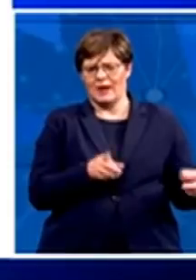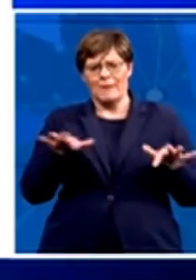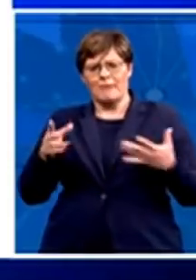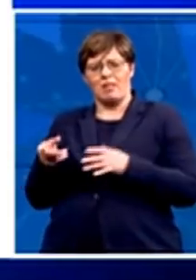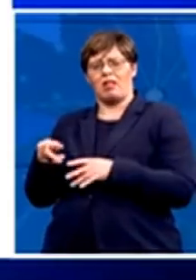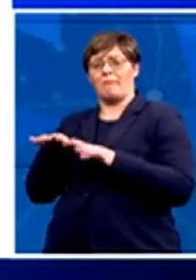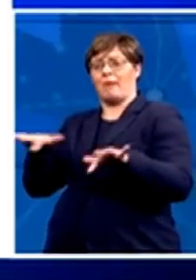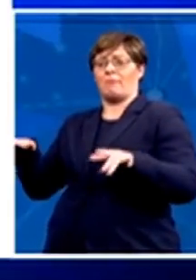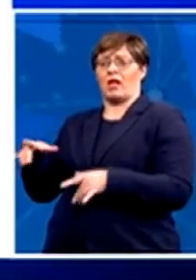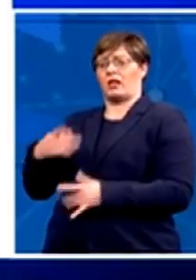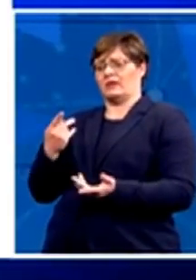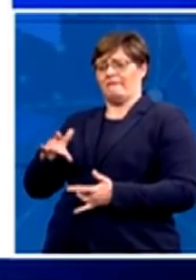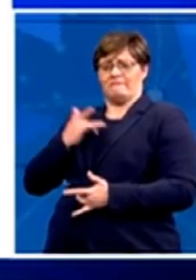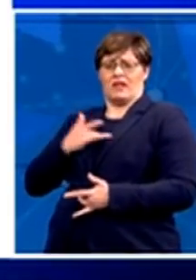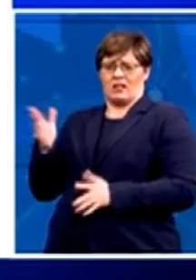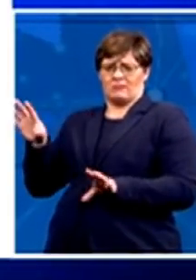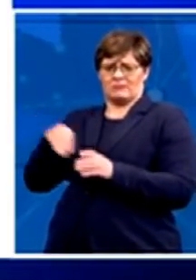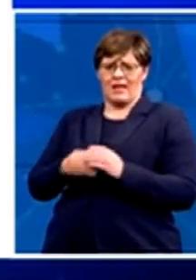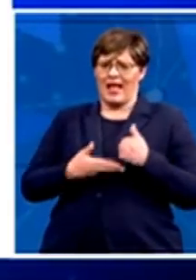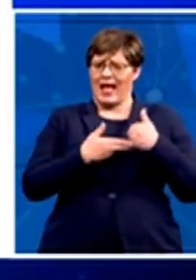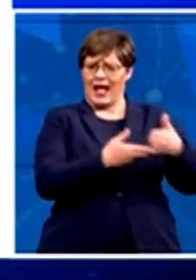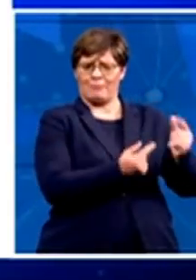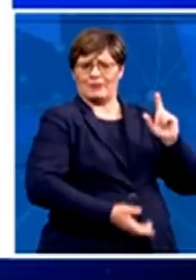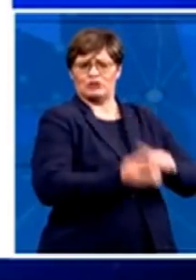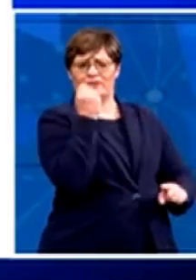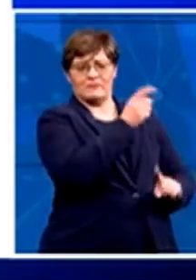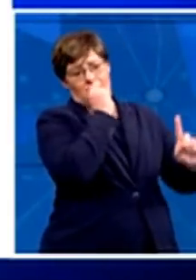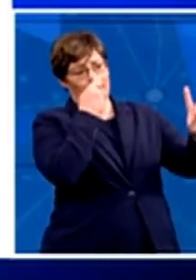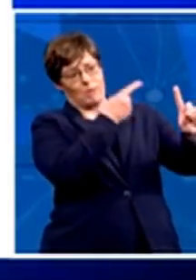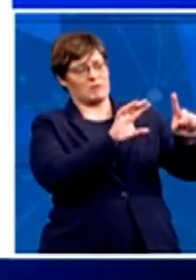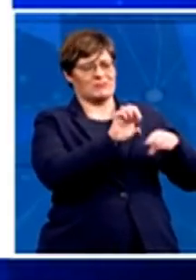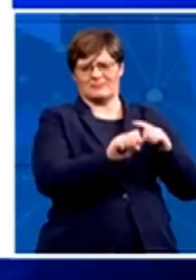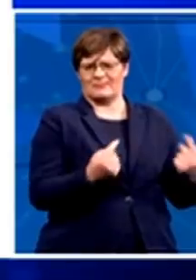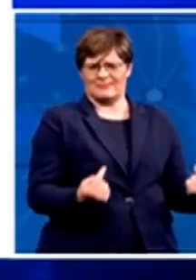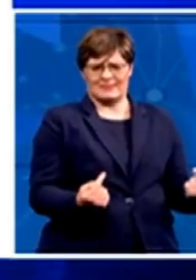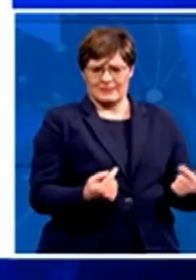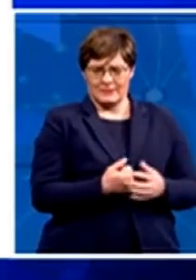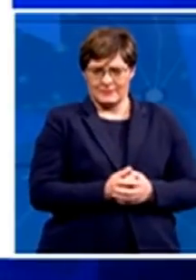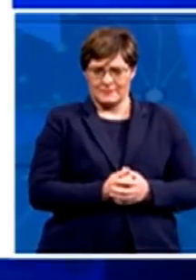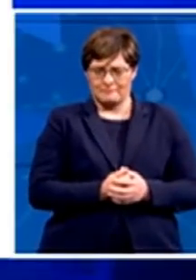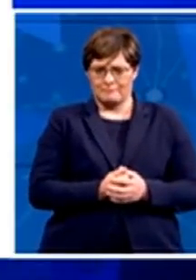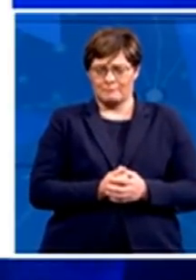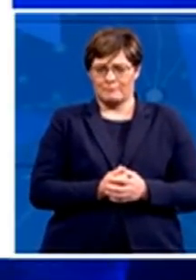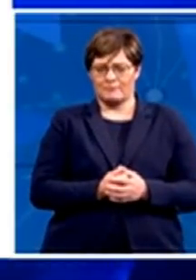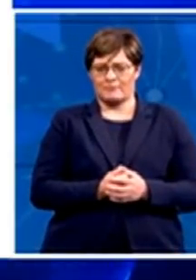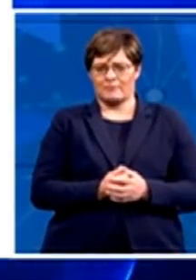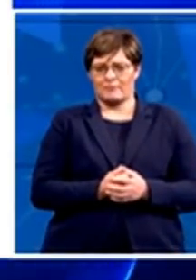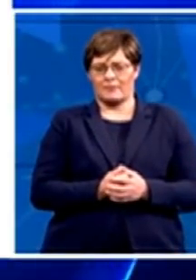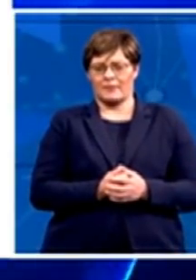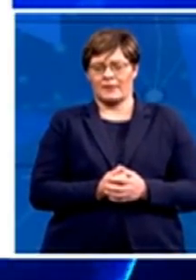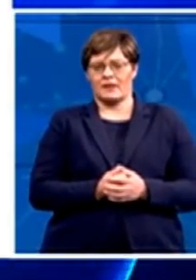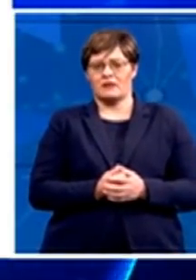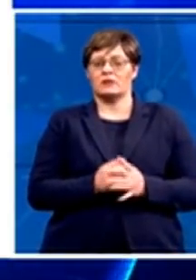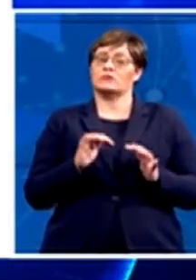the committee to achieve its purpose of determining whether there is misconduct or incompetence. So it would be necessary that any